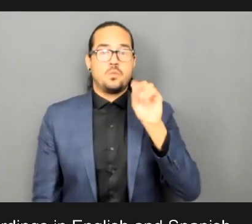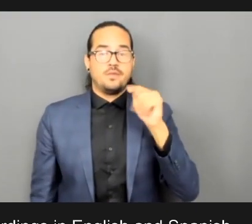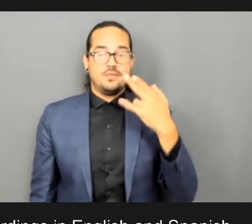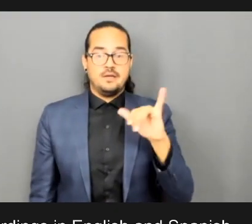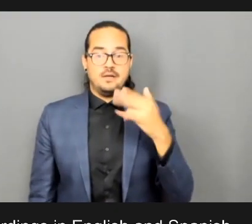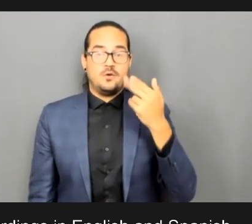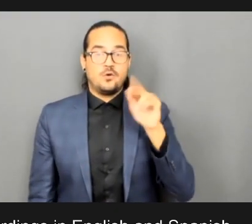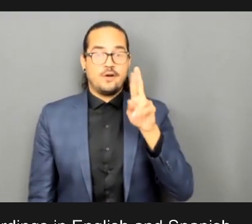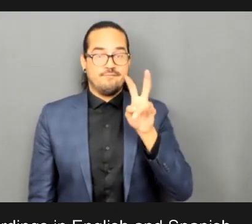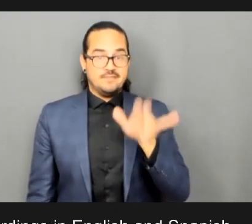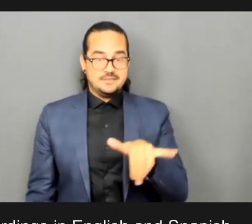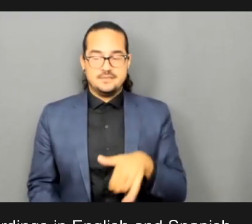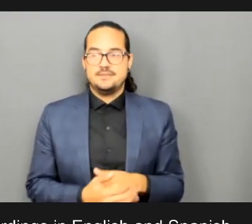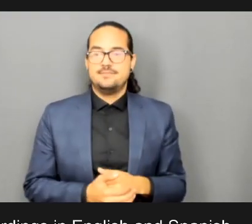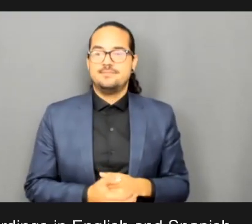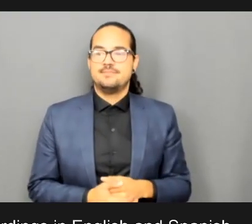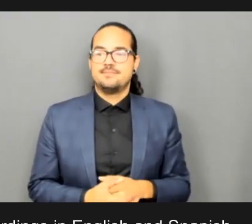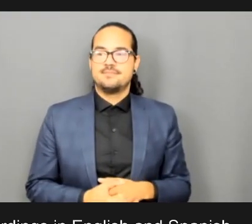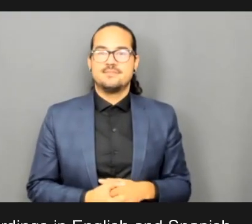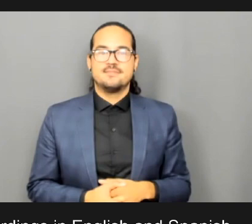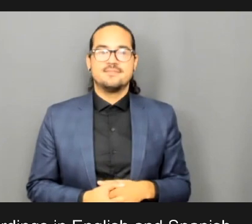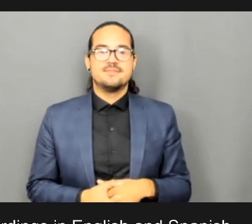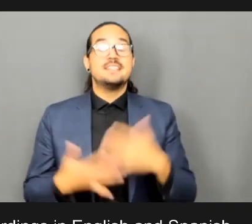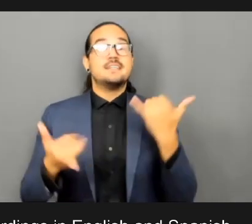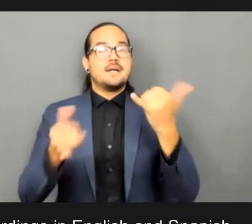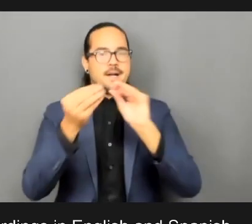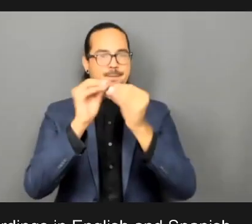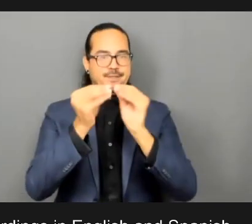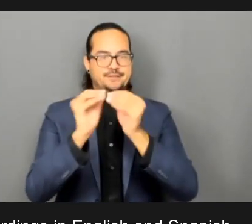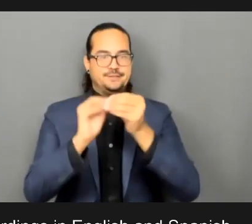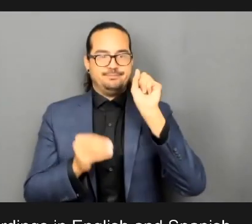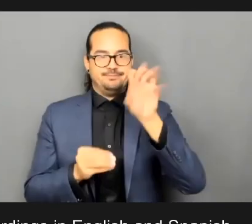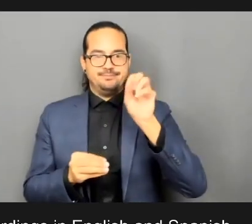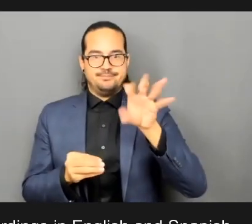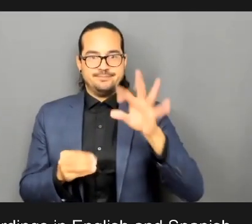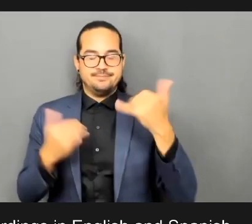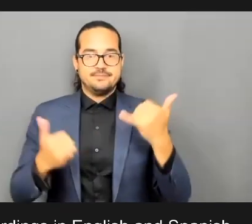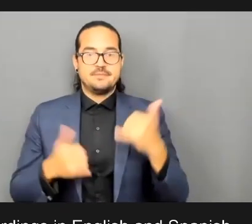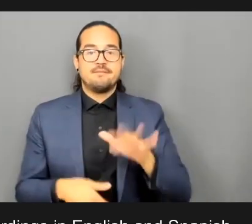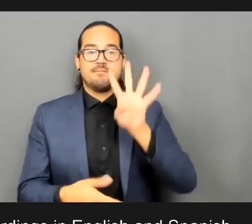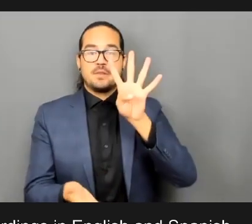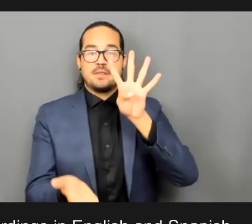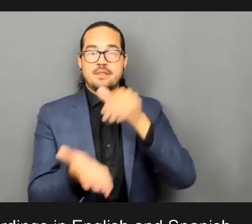The fire statistics for today are there's